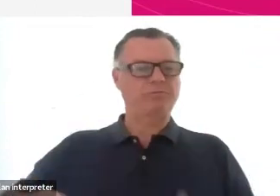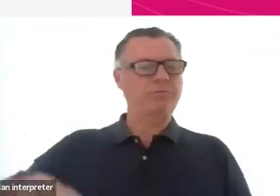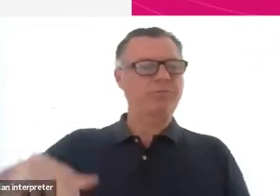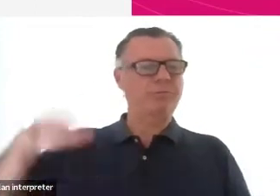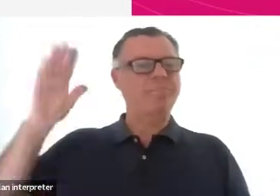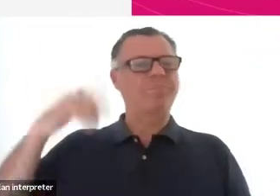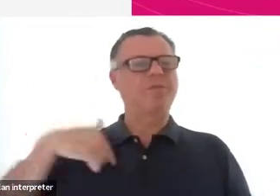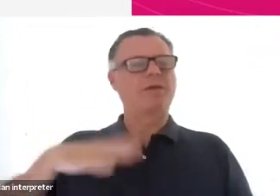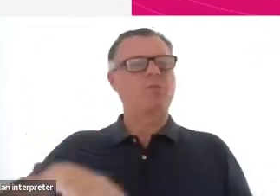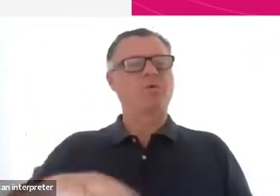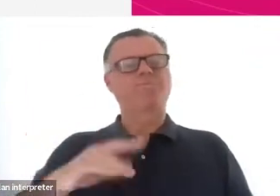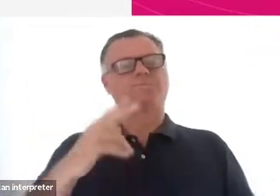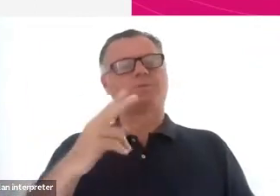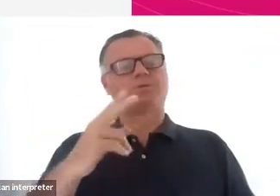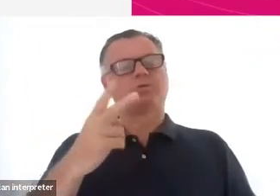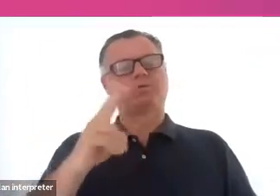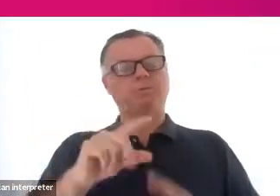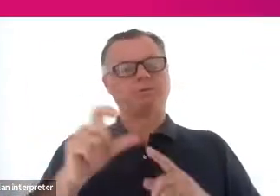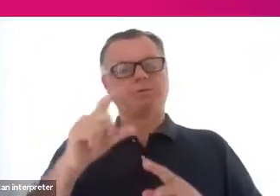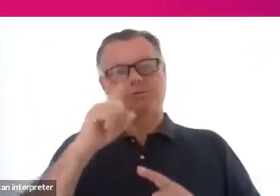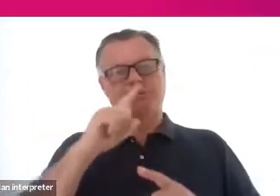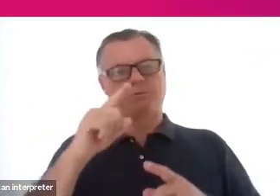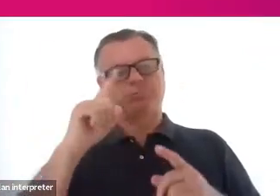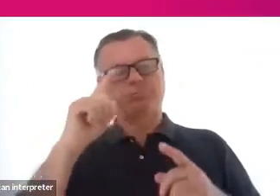the learning for the 20% who have been left out.